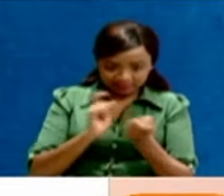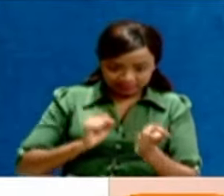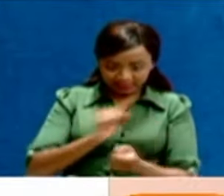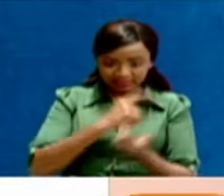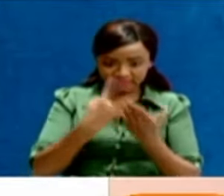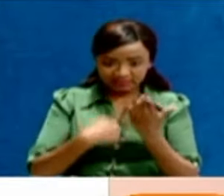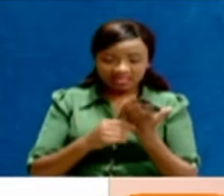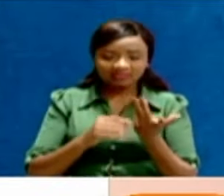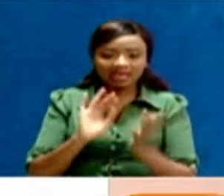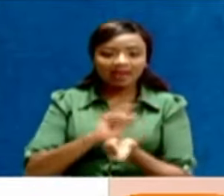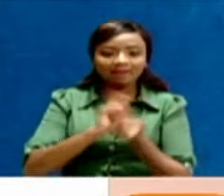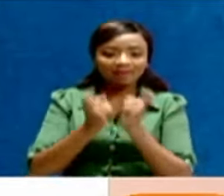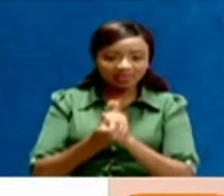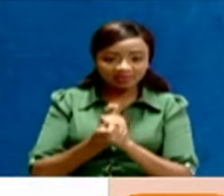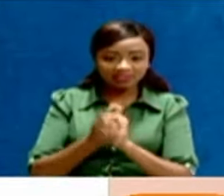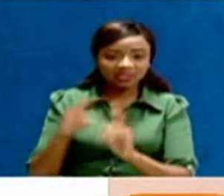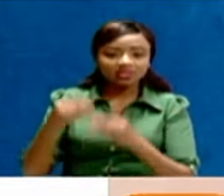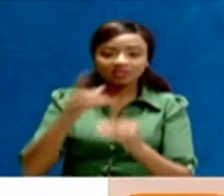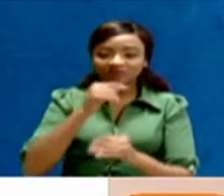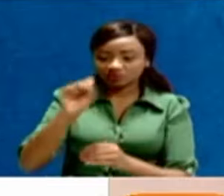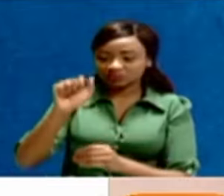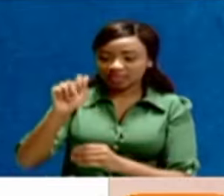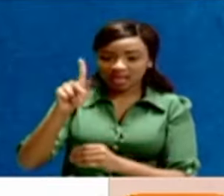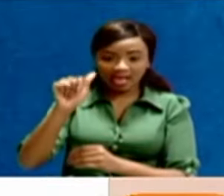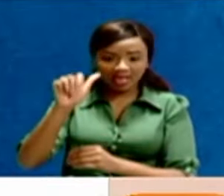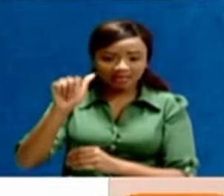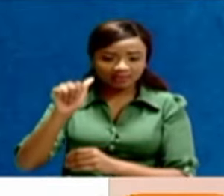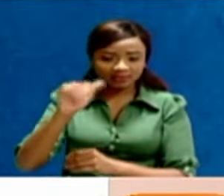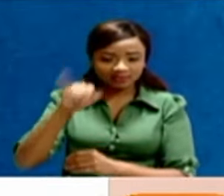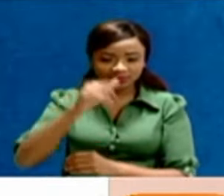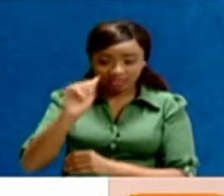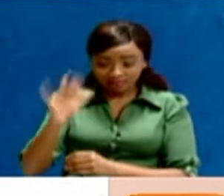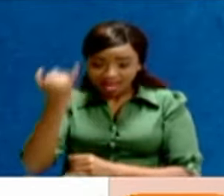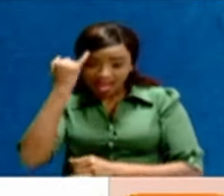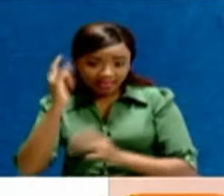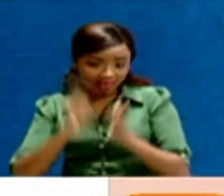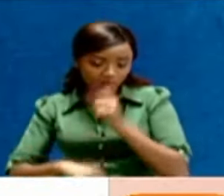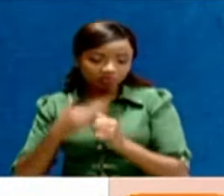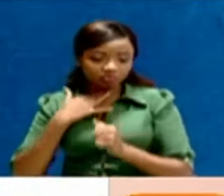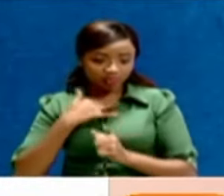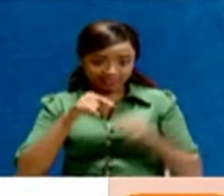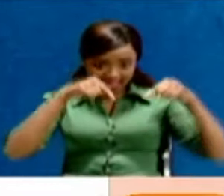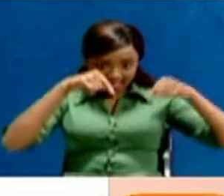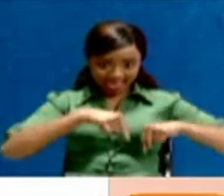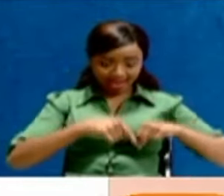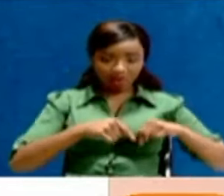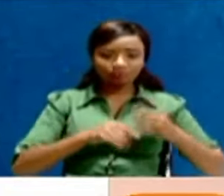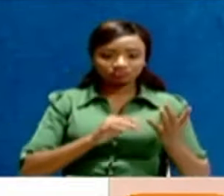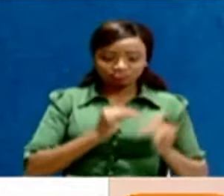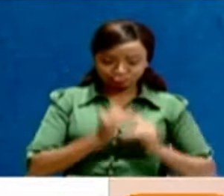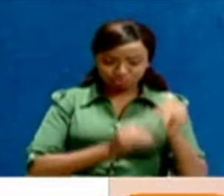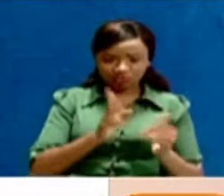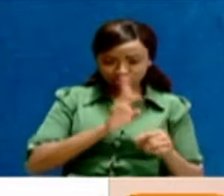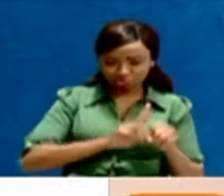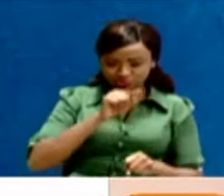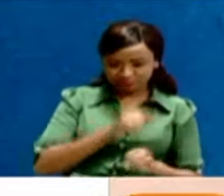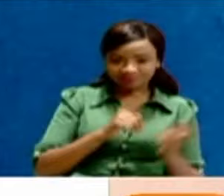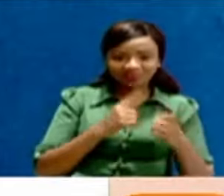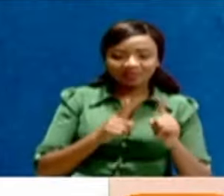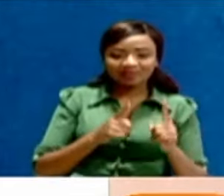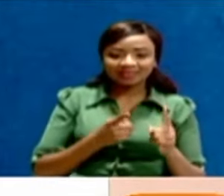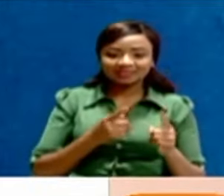Nairobi Senator Johnson Sakaja, seeking to use the current allocation to counties as a starting point for future revenue sharing. Let me read what Kenyans